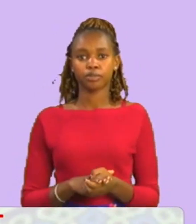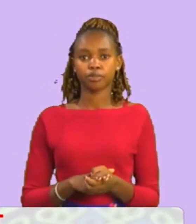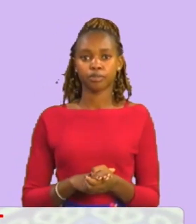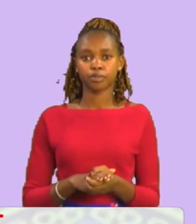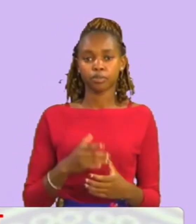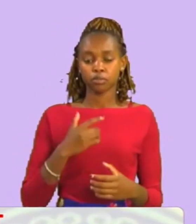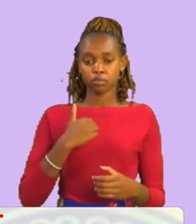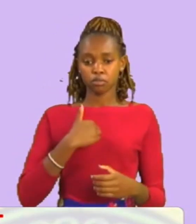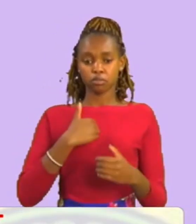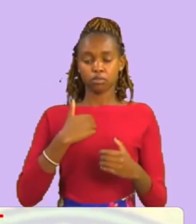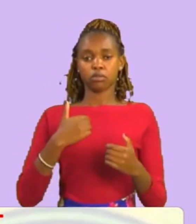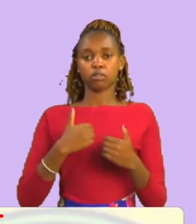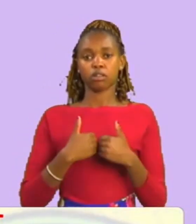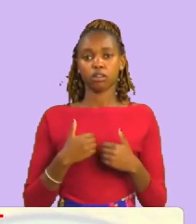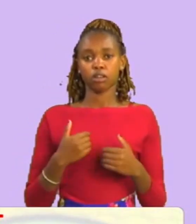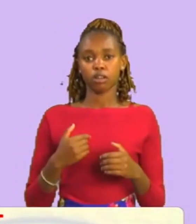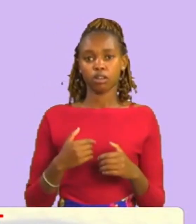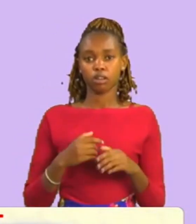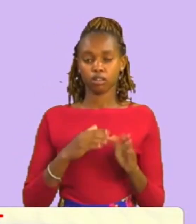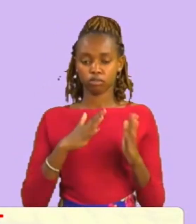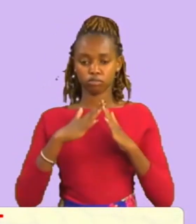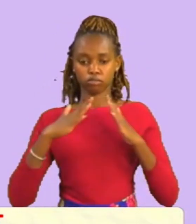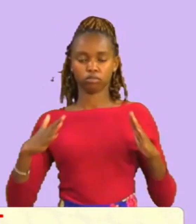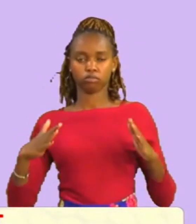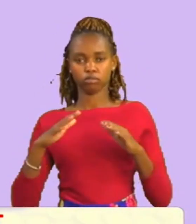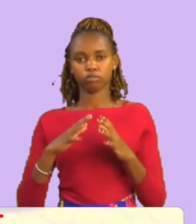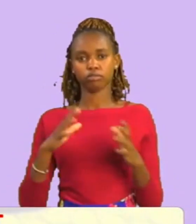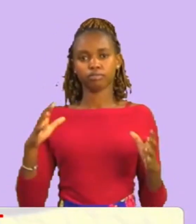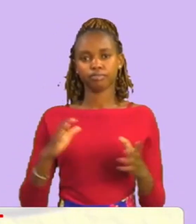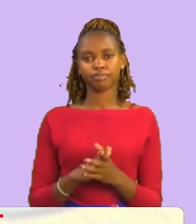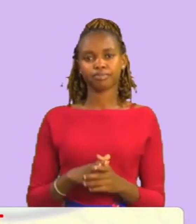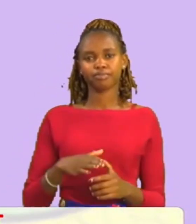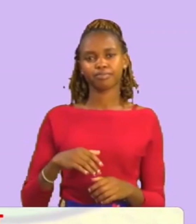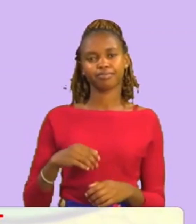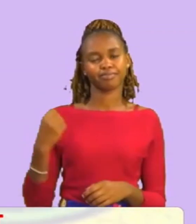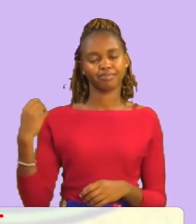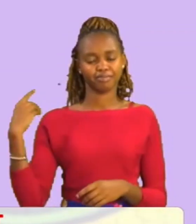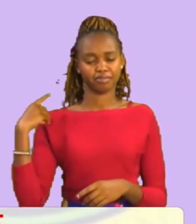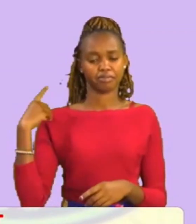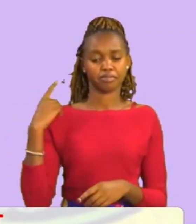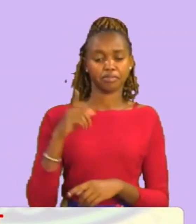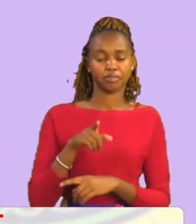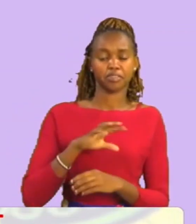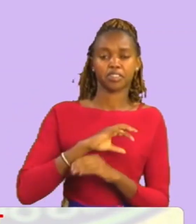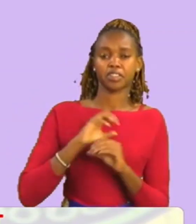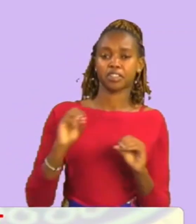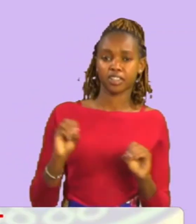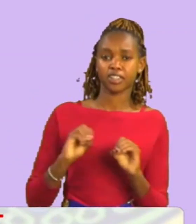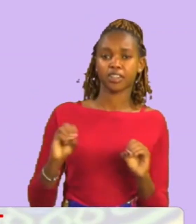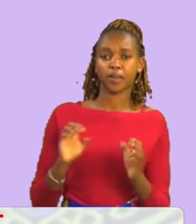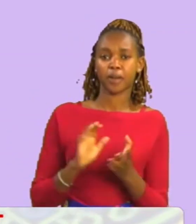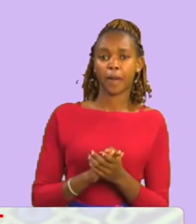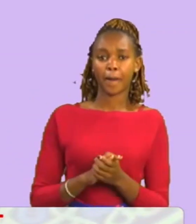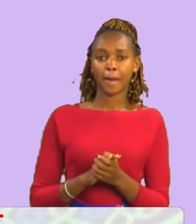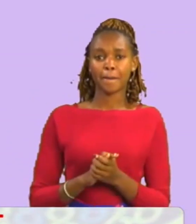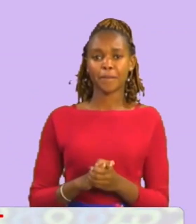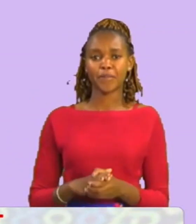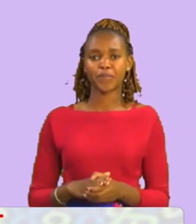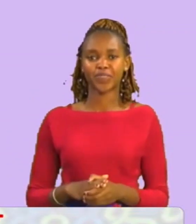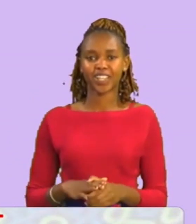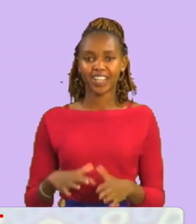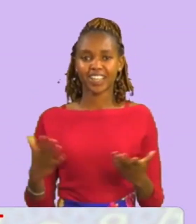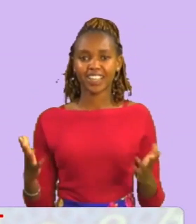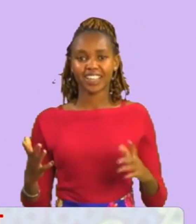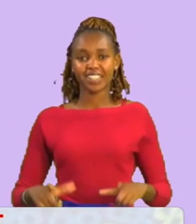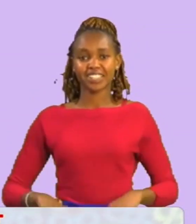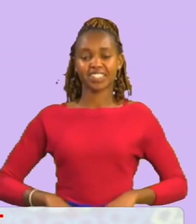na hao. Right. Bro unadoza wapi? Hiyo kusumbue. Hadi unashanga Mondays. Mambo ni live, mambo cha muhimu ni hicho